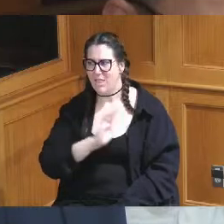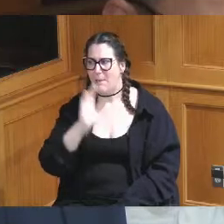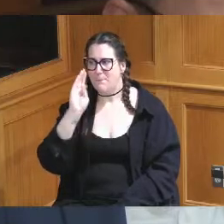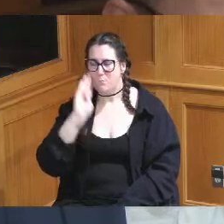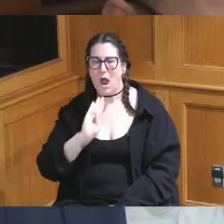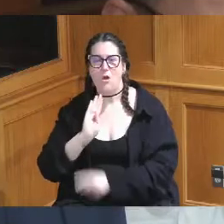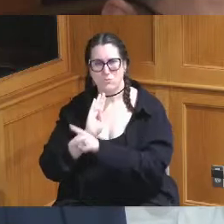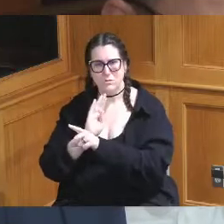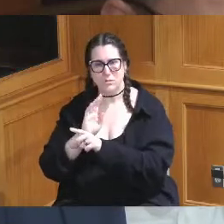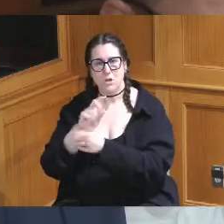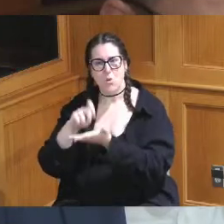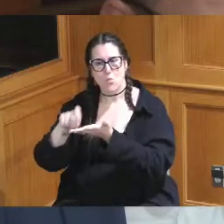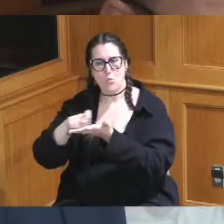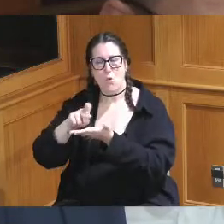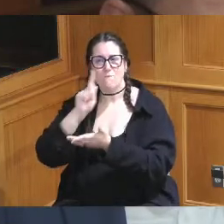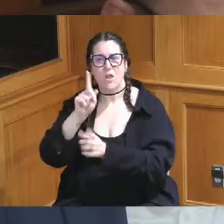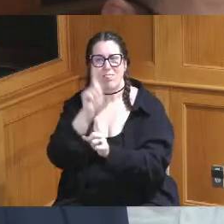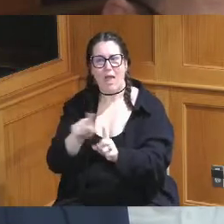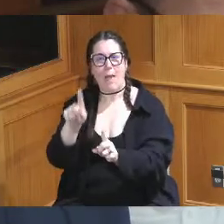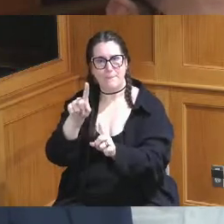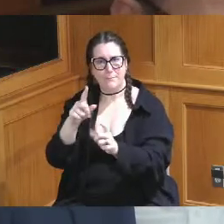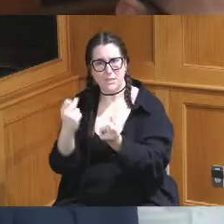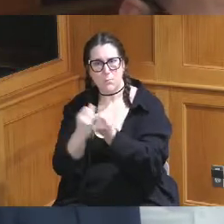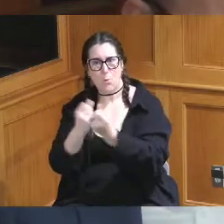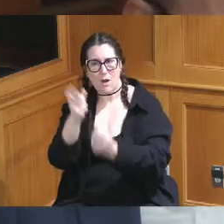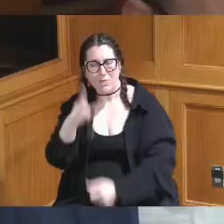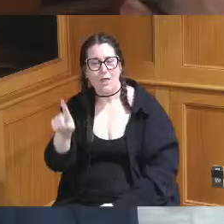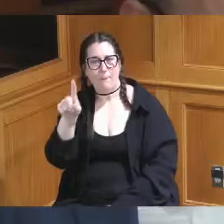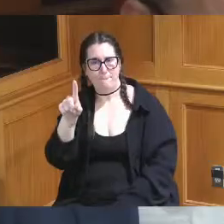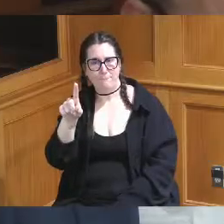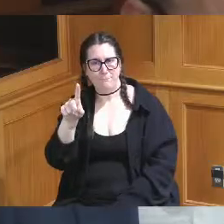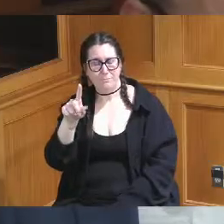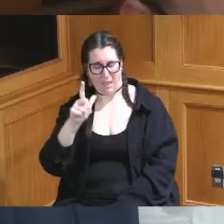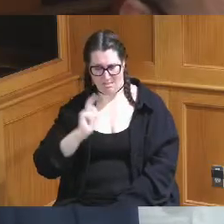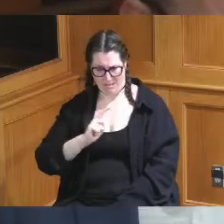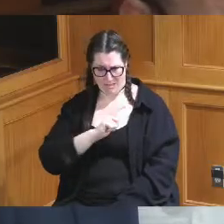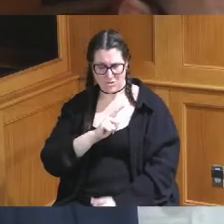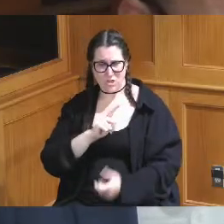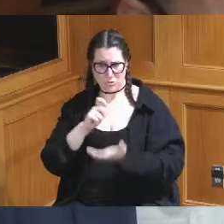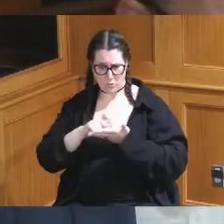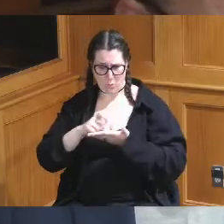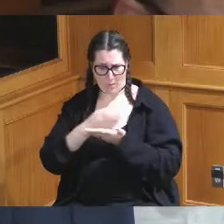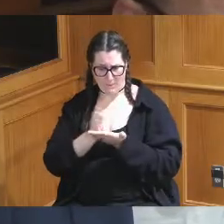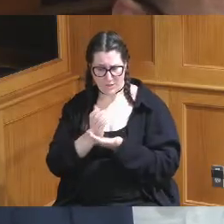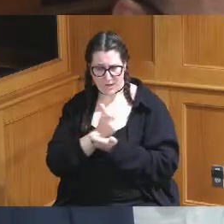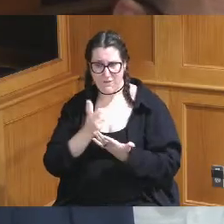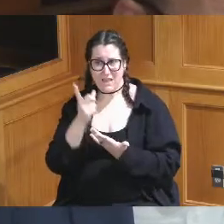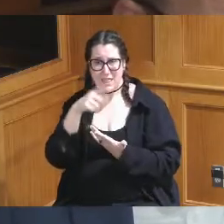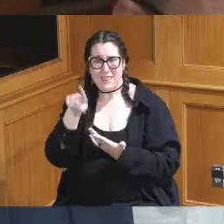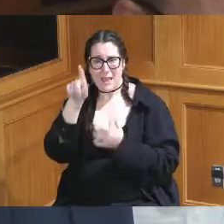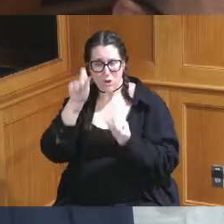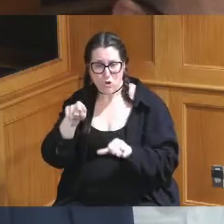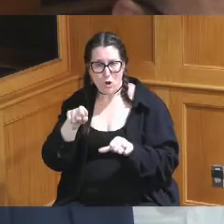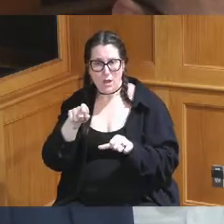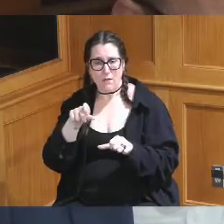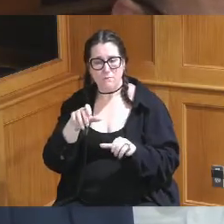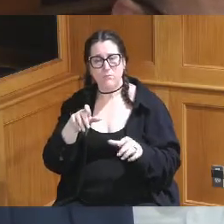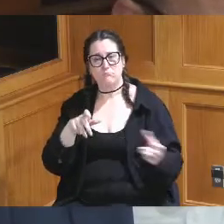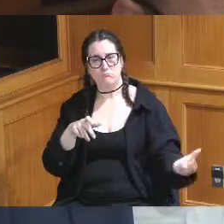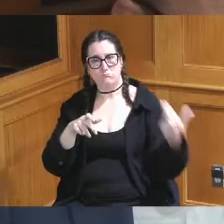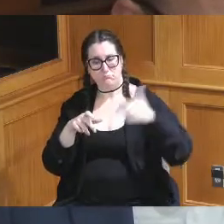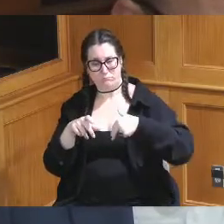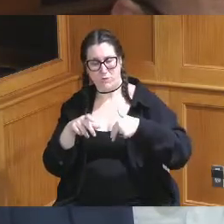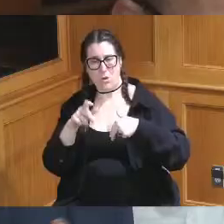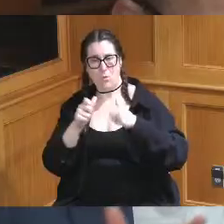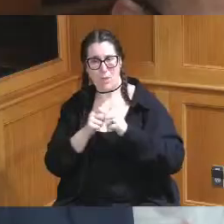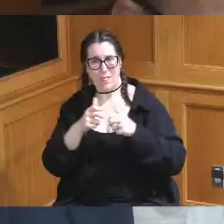The state legislators who voted on the budget, they had a chance to write in the Bengals. And if they had wrote it in, we might